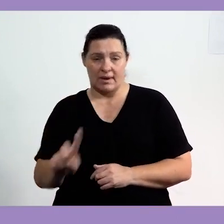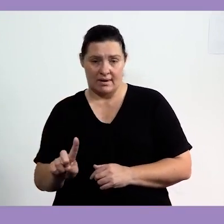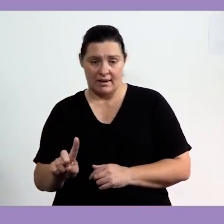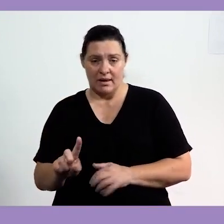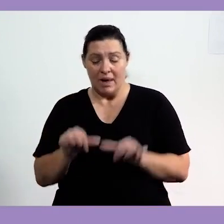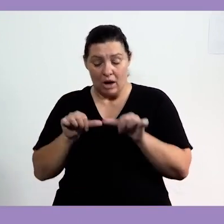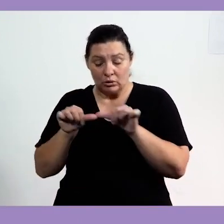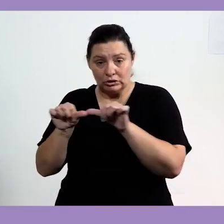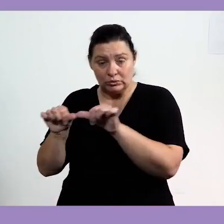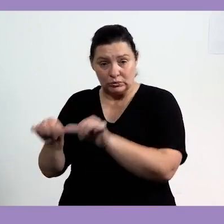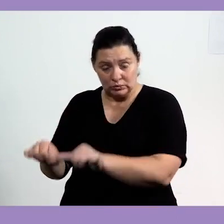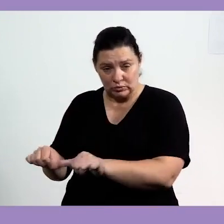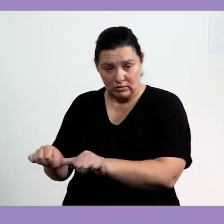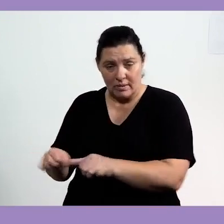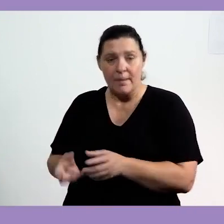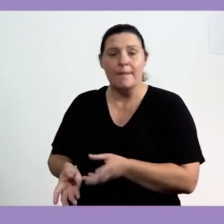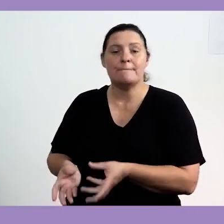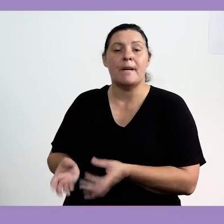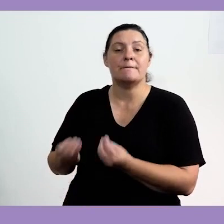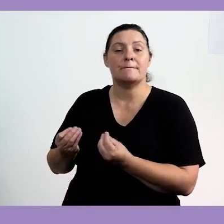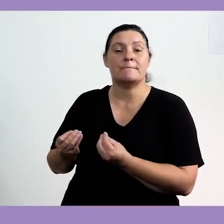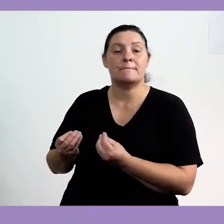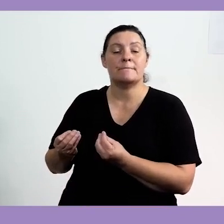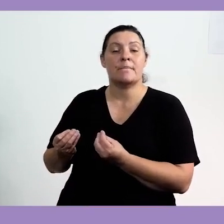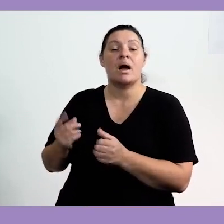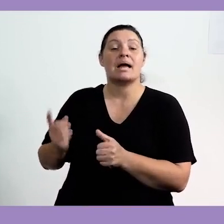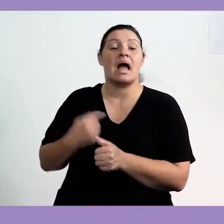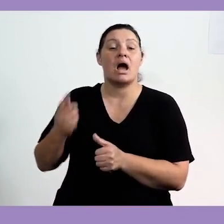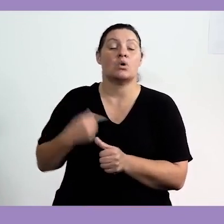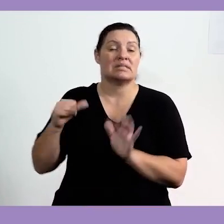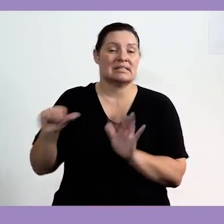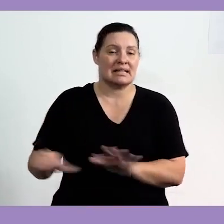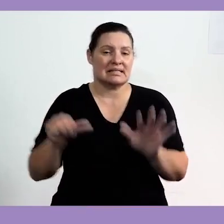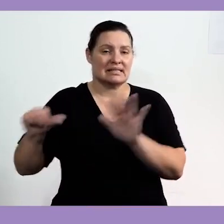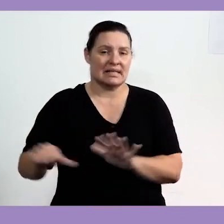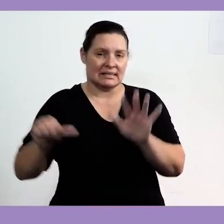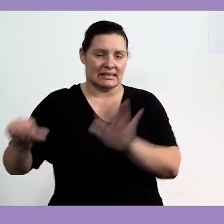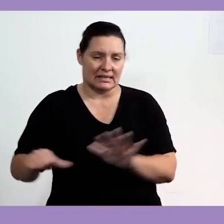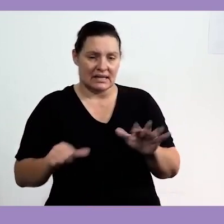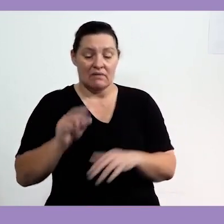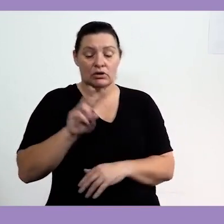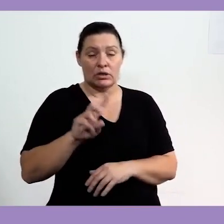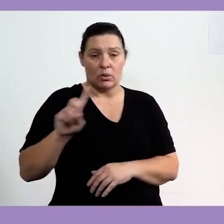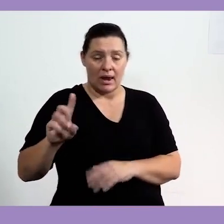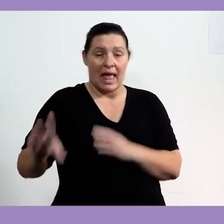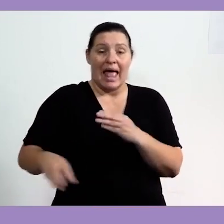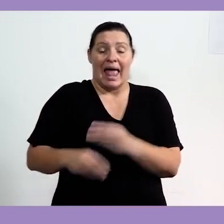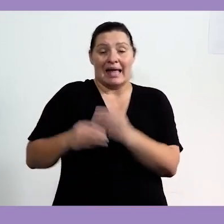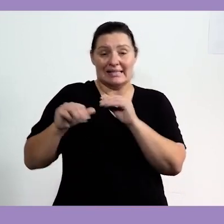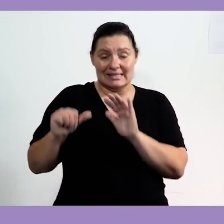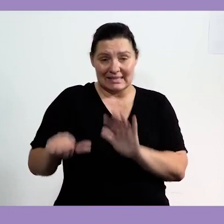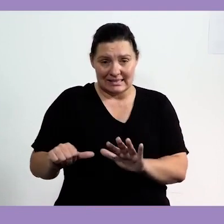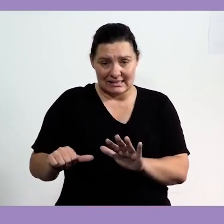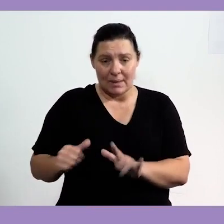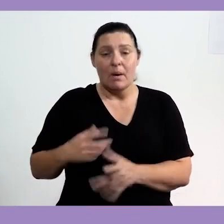And if I continue this pattern, then I will have, remember, we are counting in sixes. So if I have 21 and I add